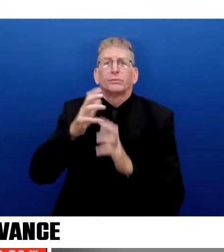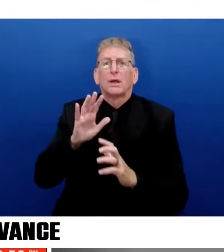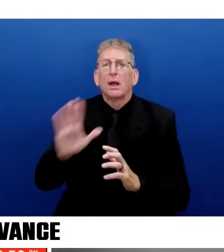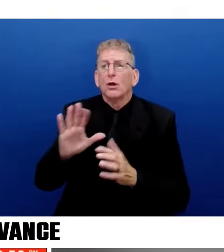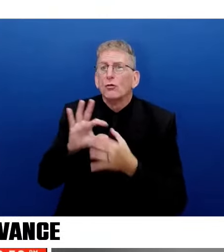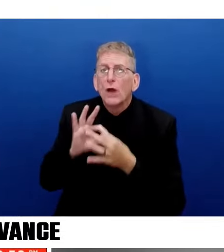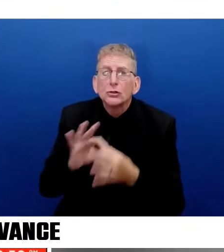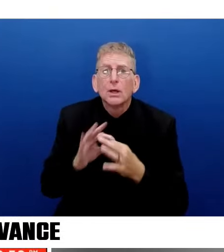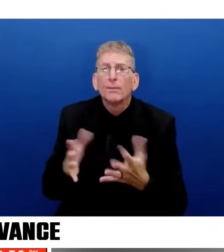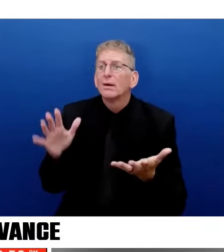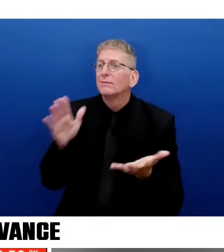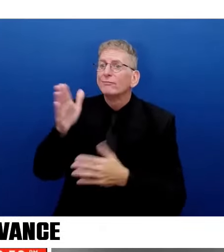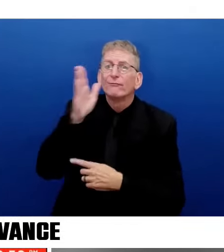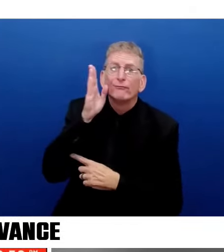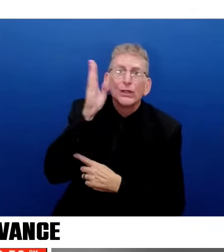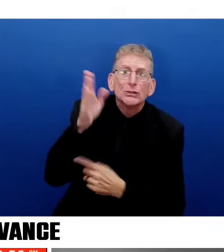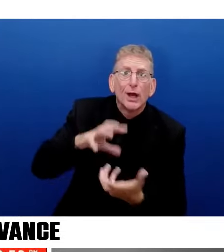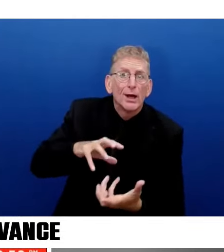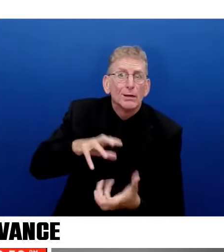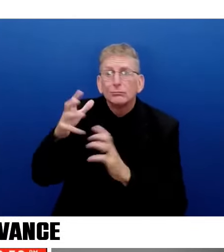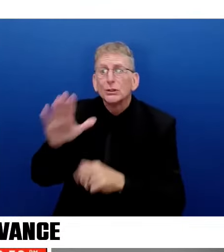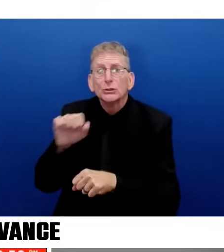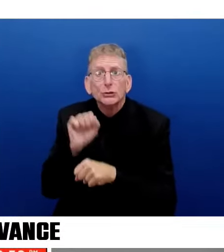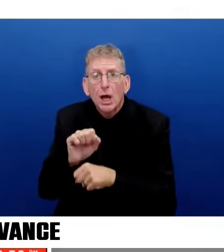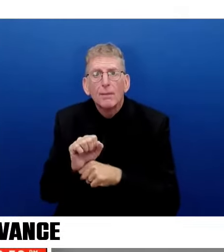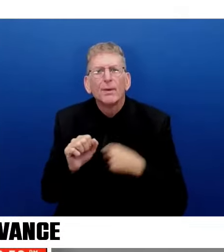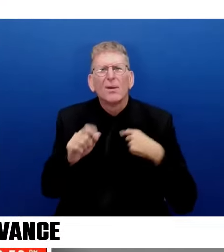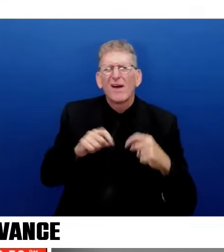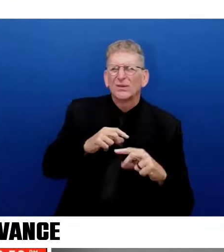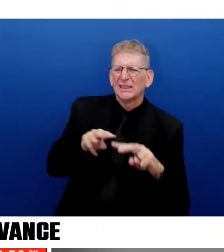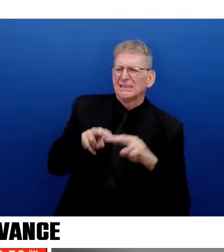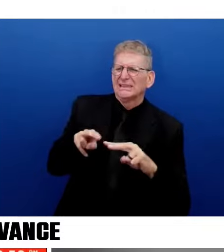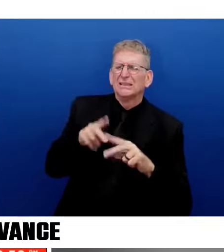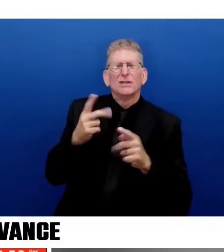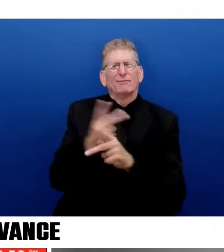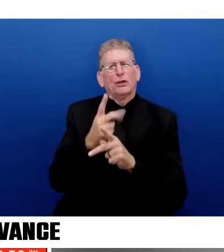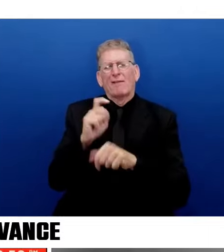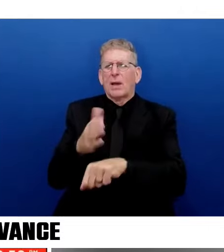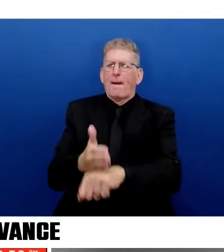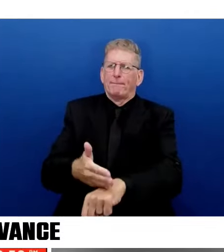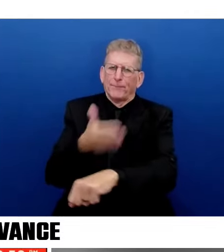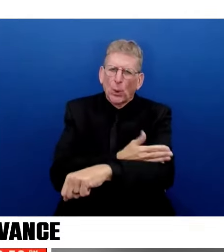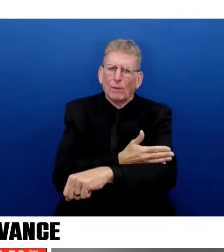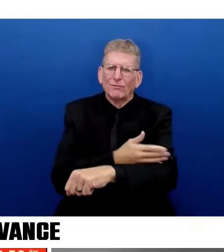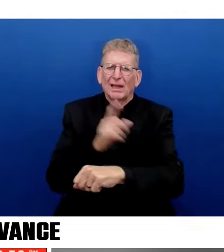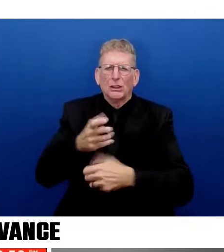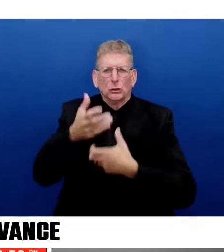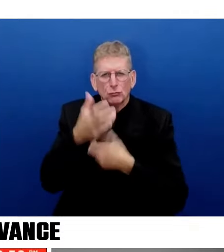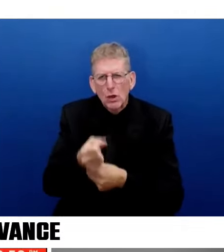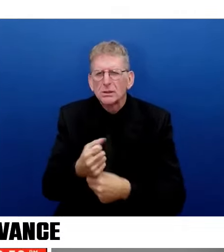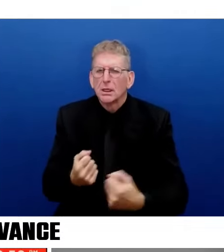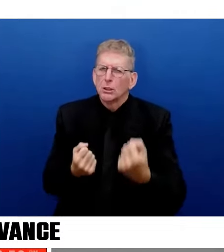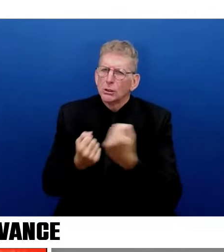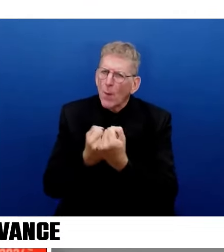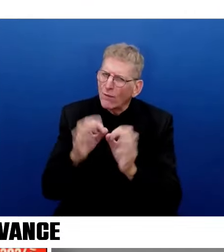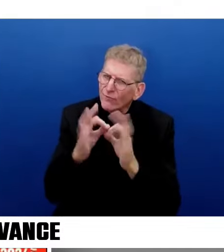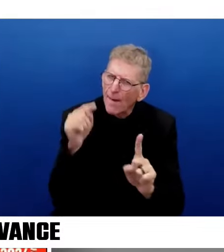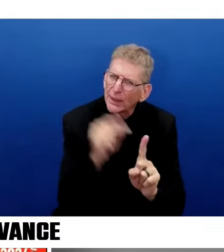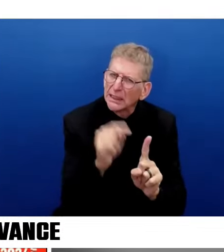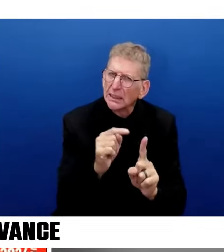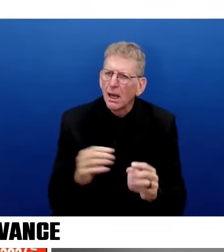And that's why Donald Trump and I are committed to pursuing pro-family policies, making child care more accessible, making fertility treatments more